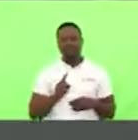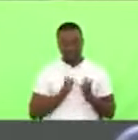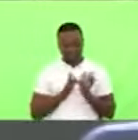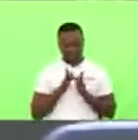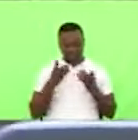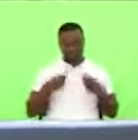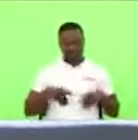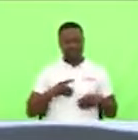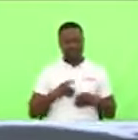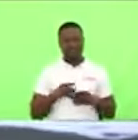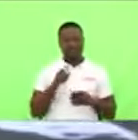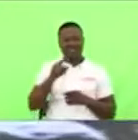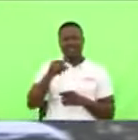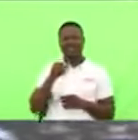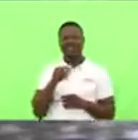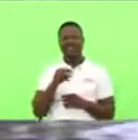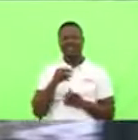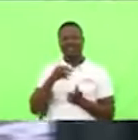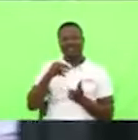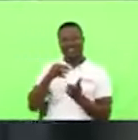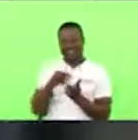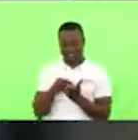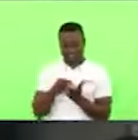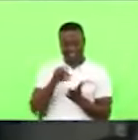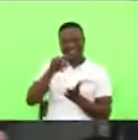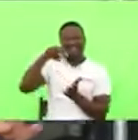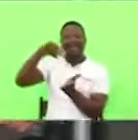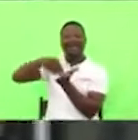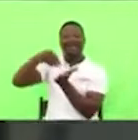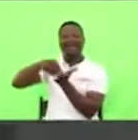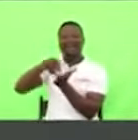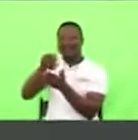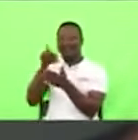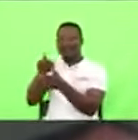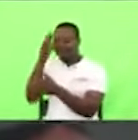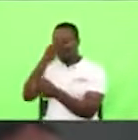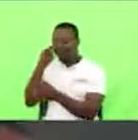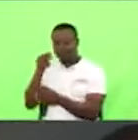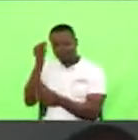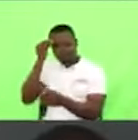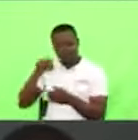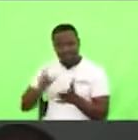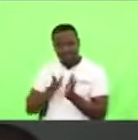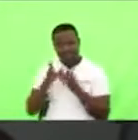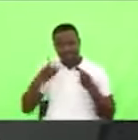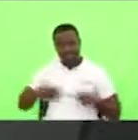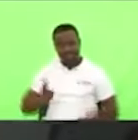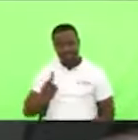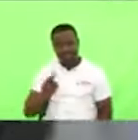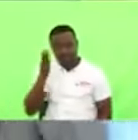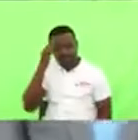Also, you are Methodist. You are close to the Romans. I don't know. You know where it is?